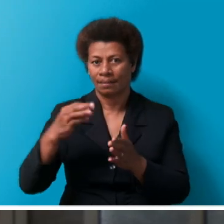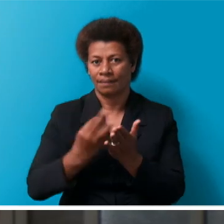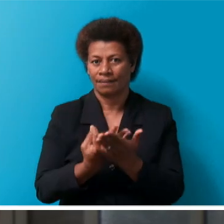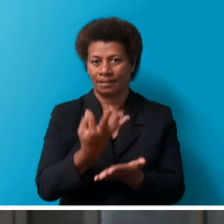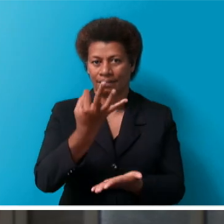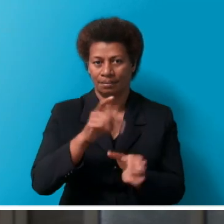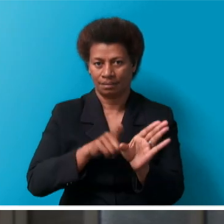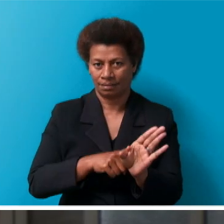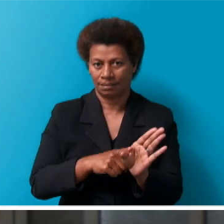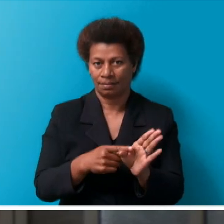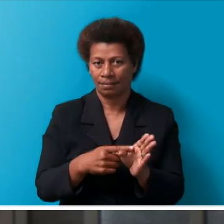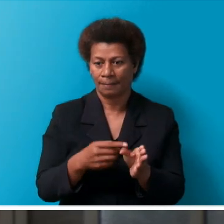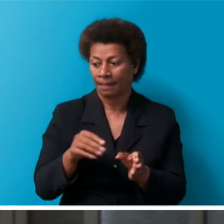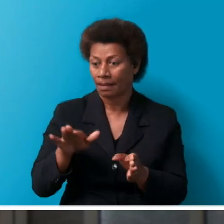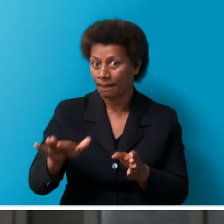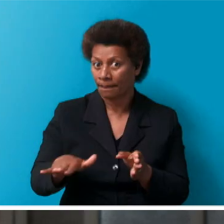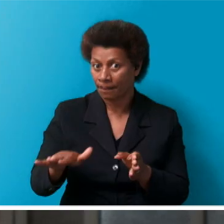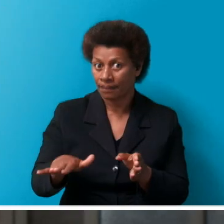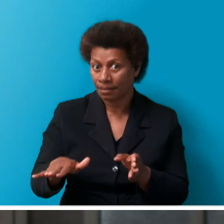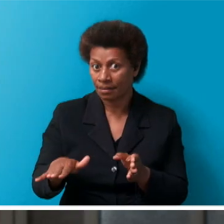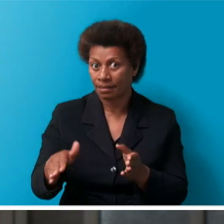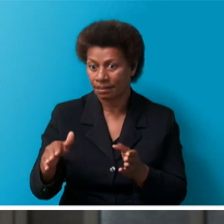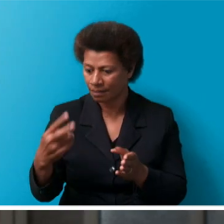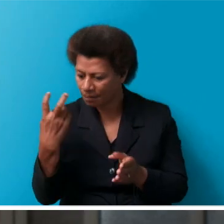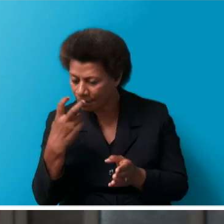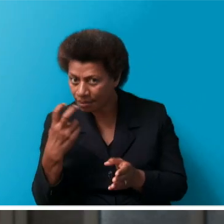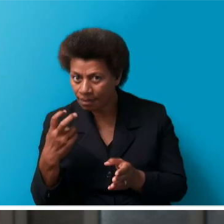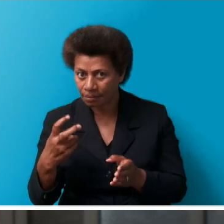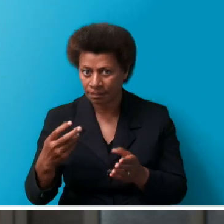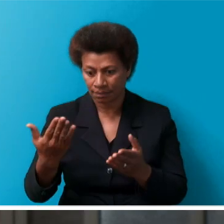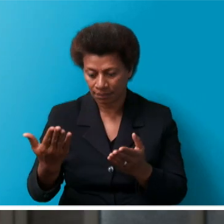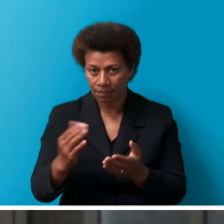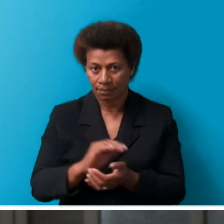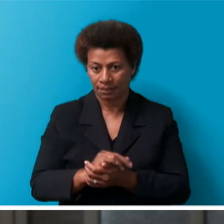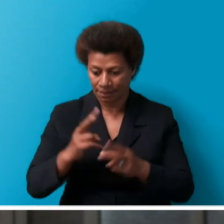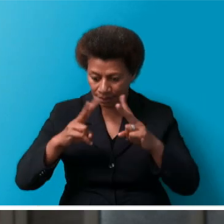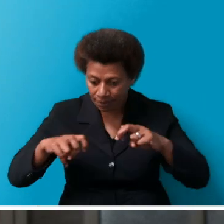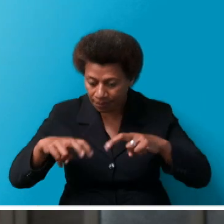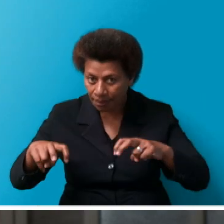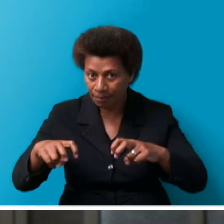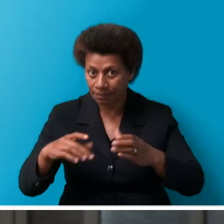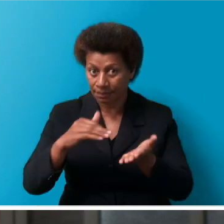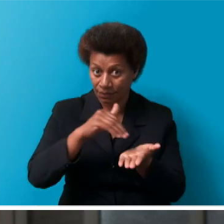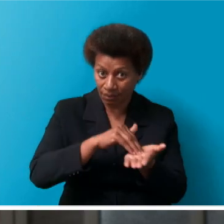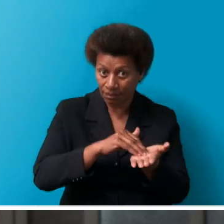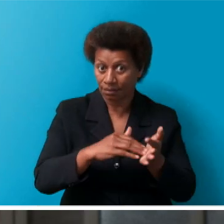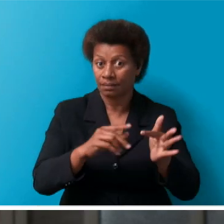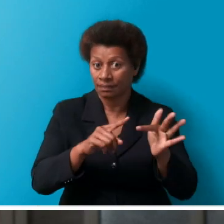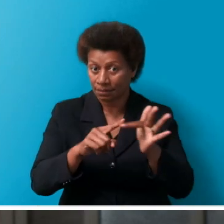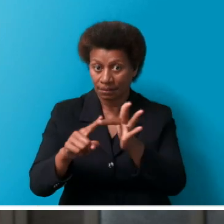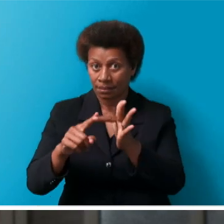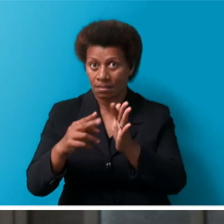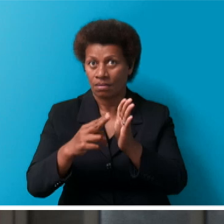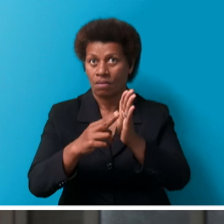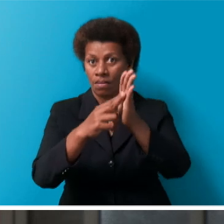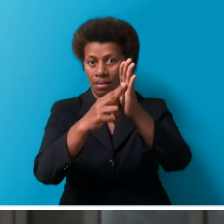Poverty Monitoring Unit has completed 3 divisional impact assessment surveys from the Central, Eastern, and Northern divisions. The team